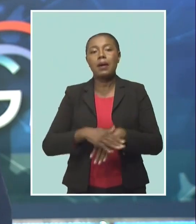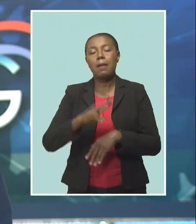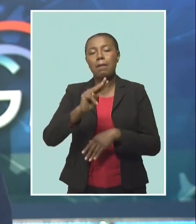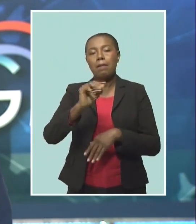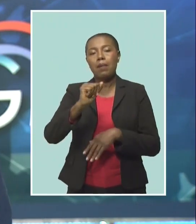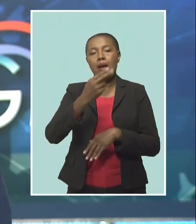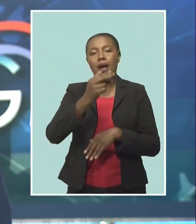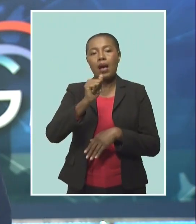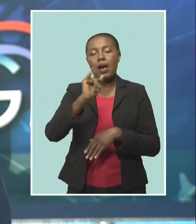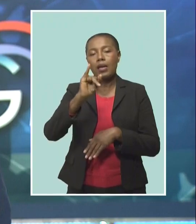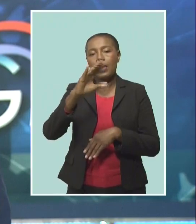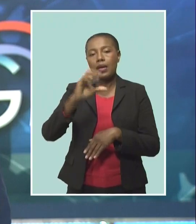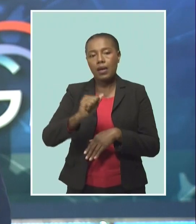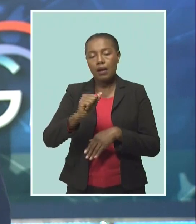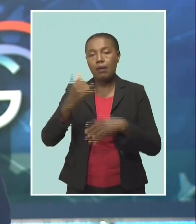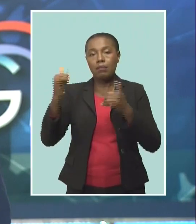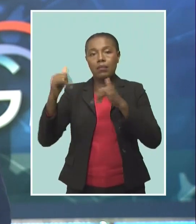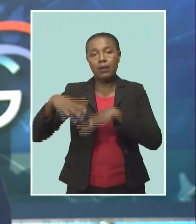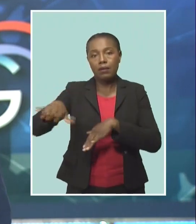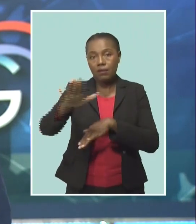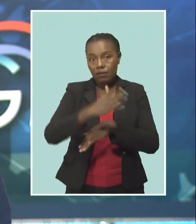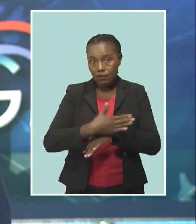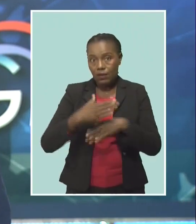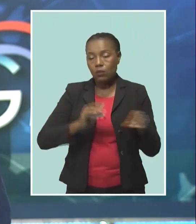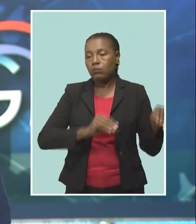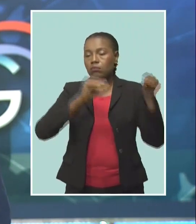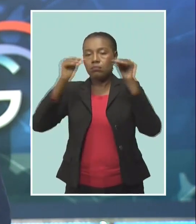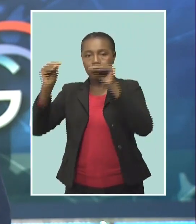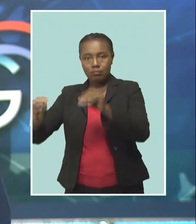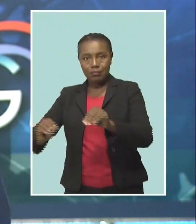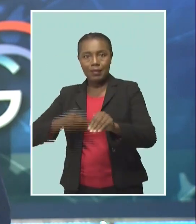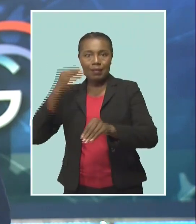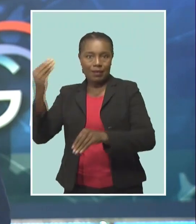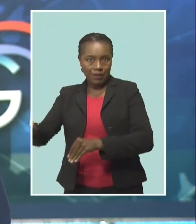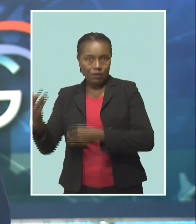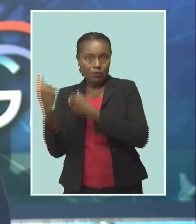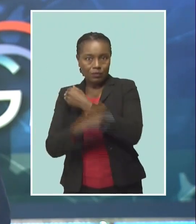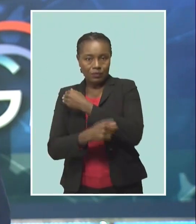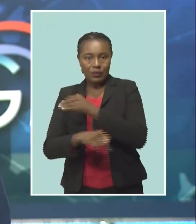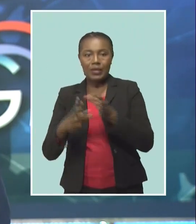is excited as to what's coming and paid kudos to all of the parish